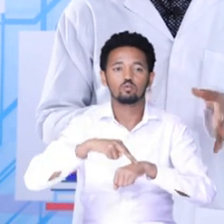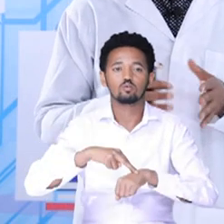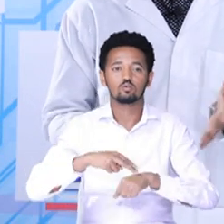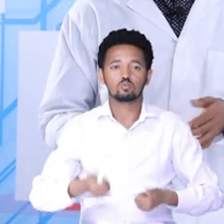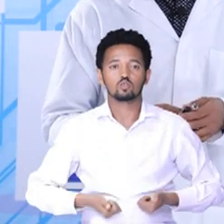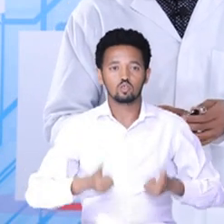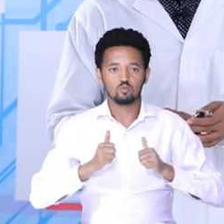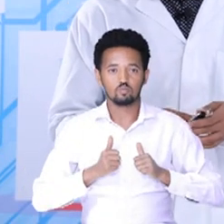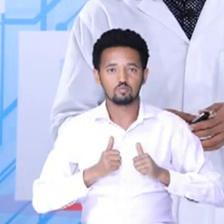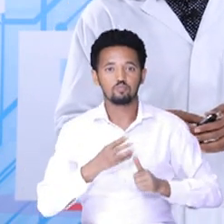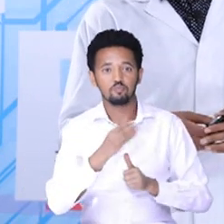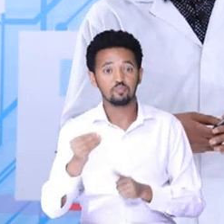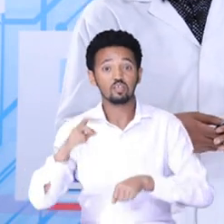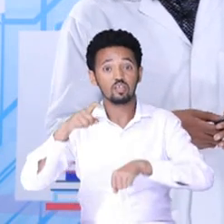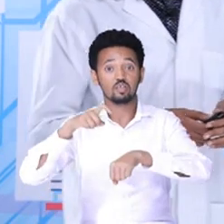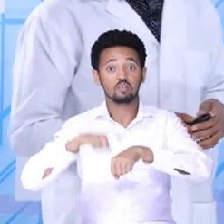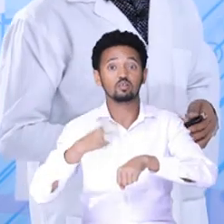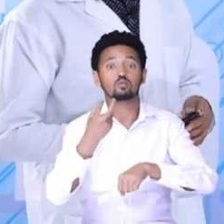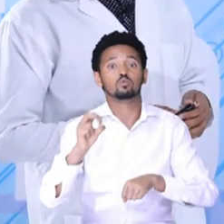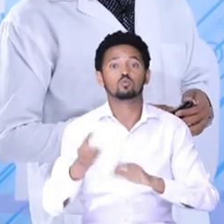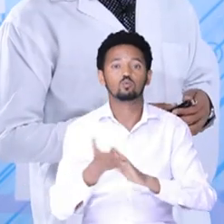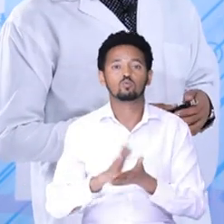What makes them different?